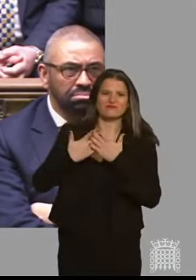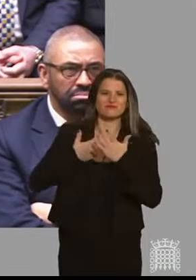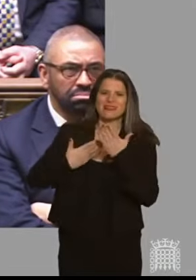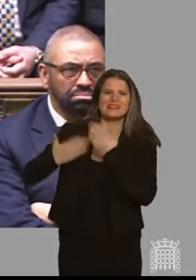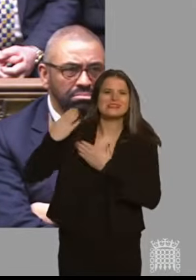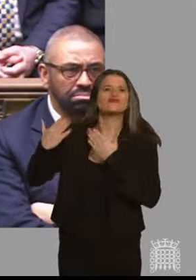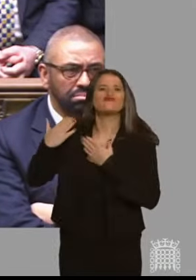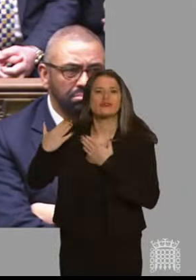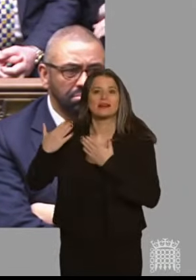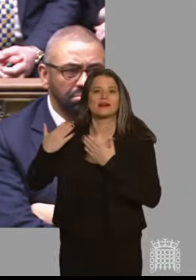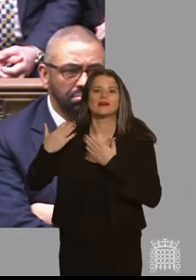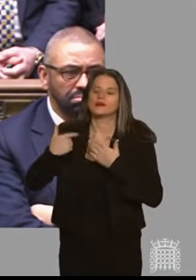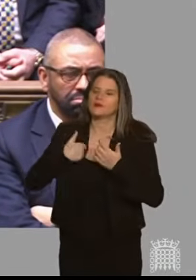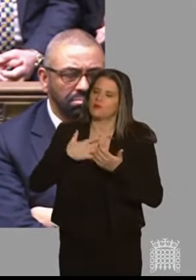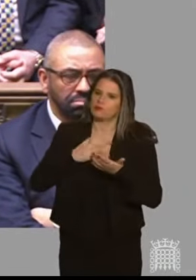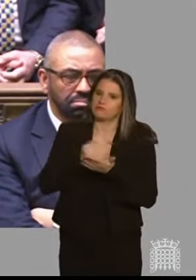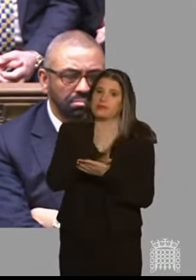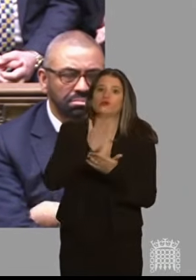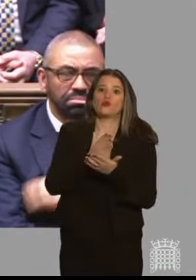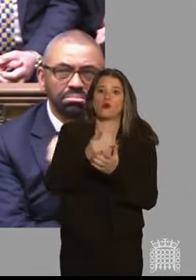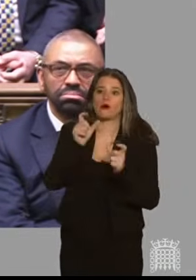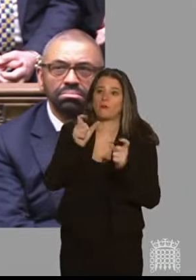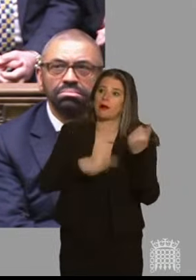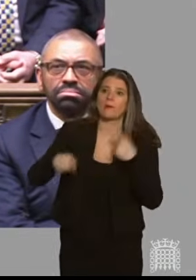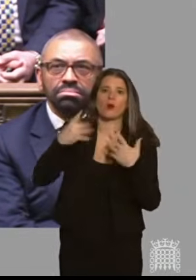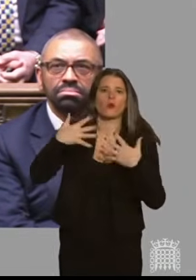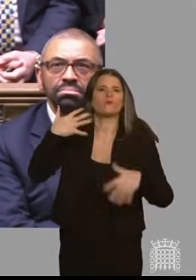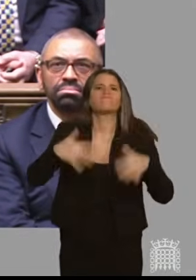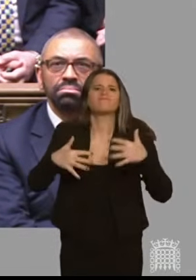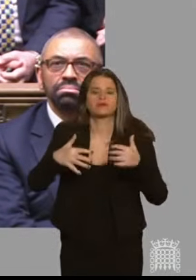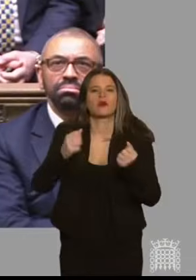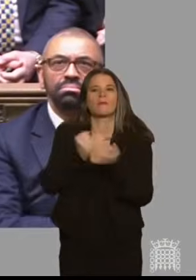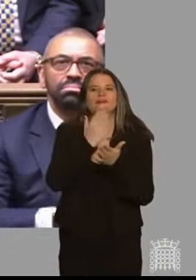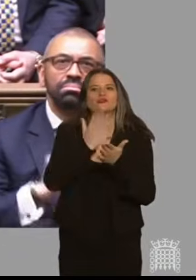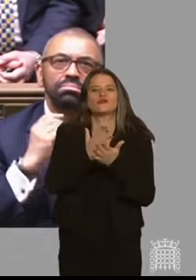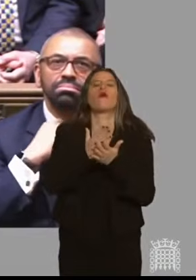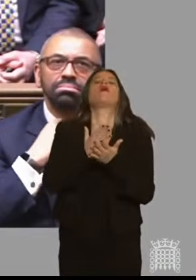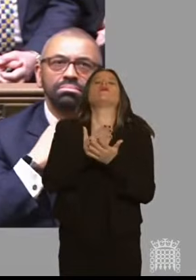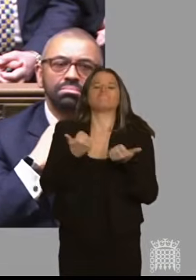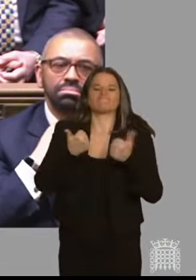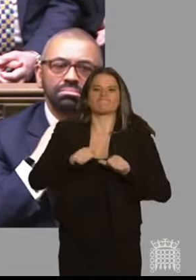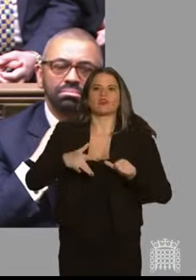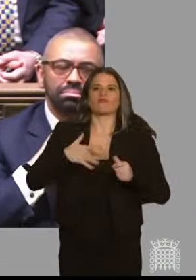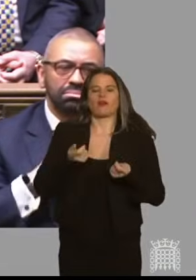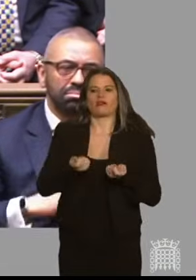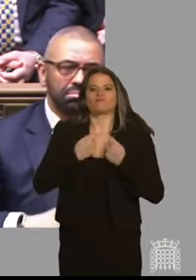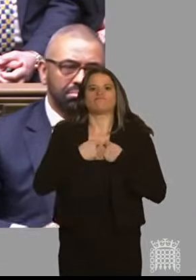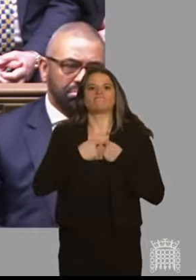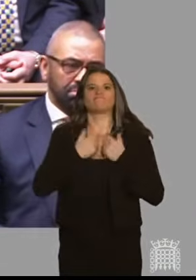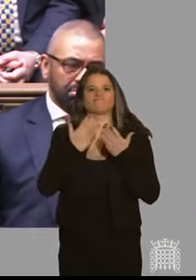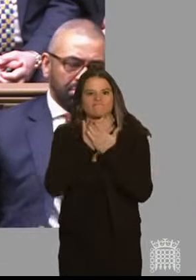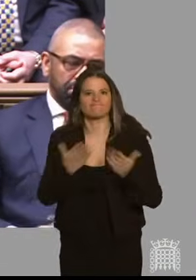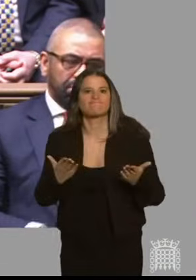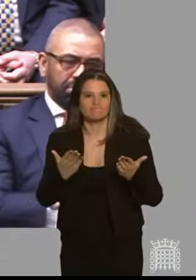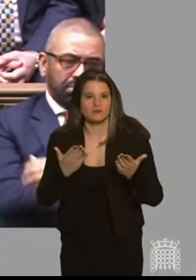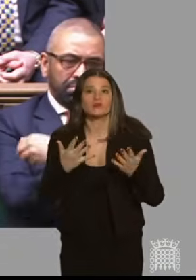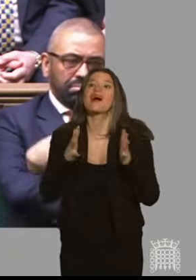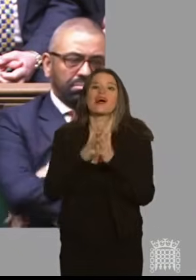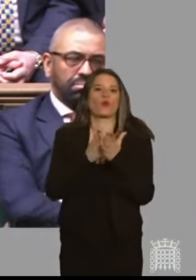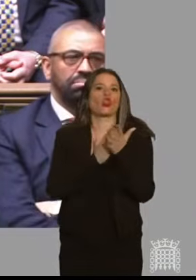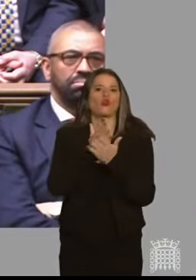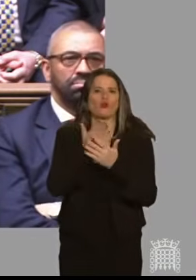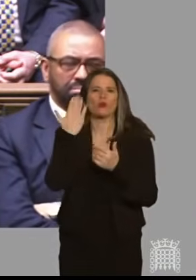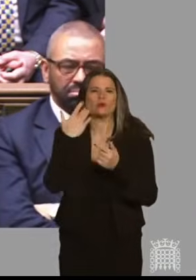will be responsible for the new redress scheme, and we're widening access to the optional £75,000 payment. Hundreds of